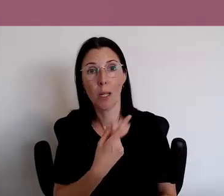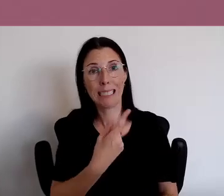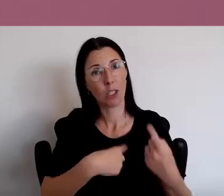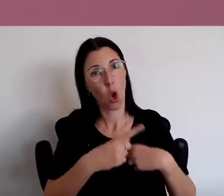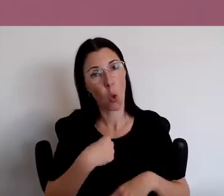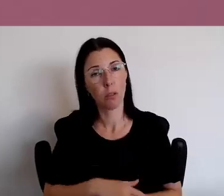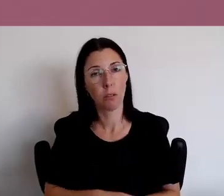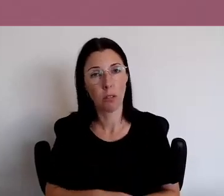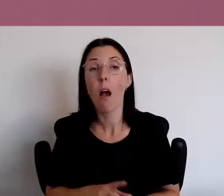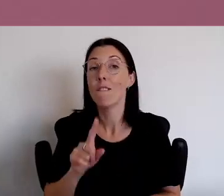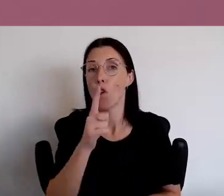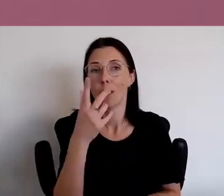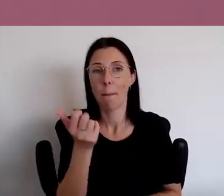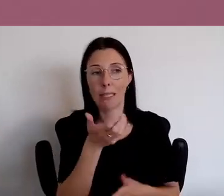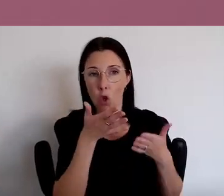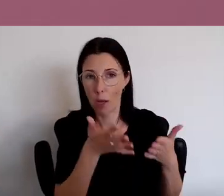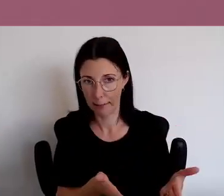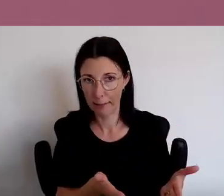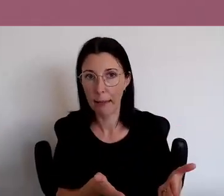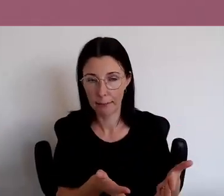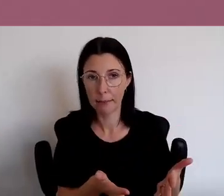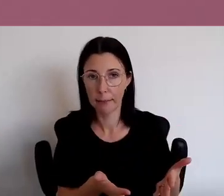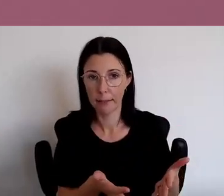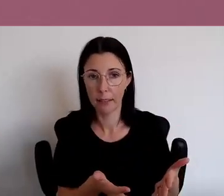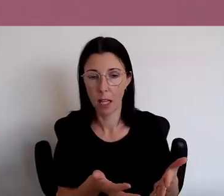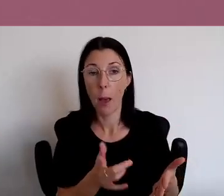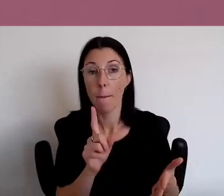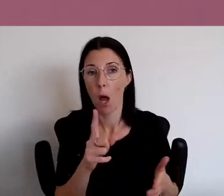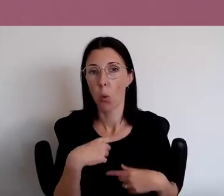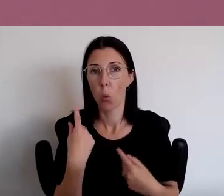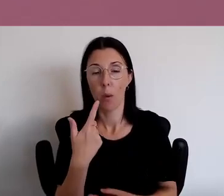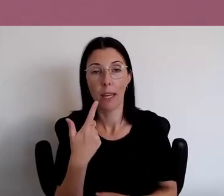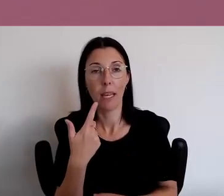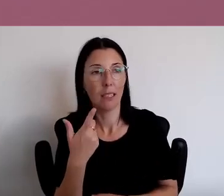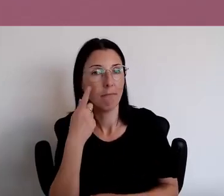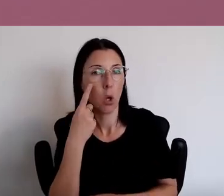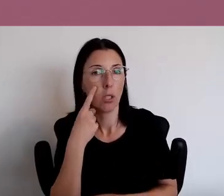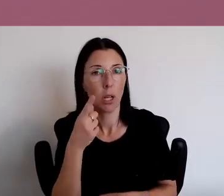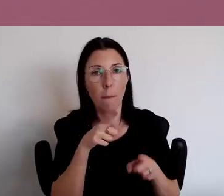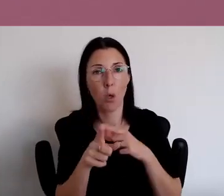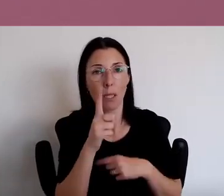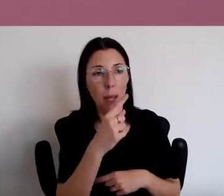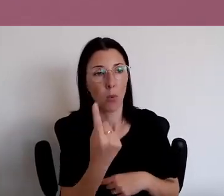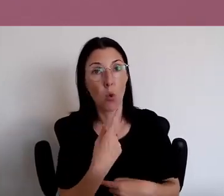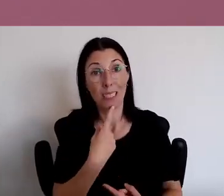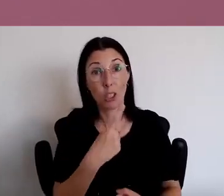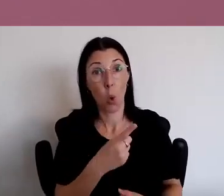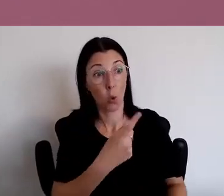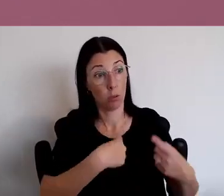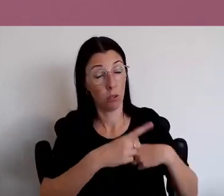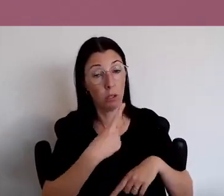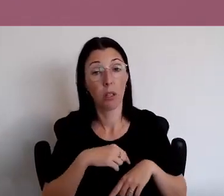their consent, but we find that most of our disclosers are very altruistic,